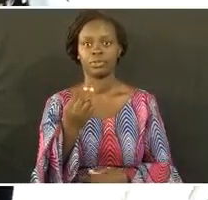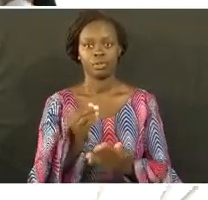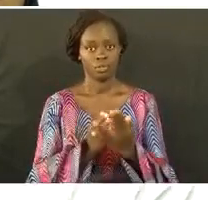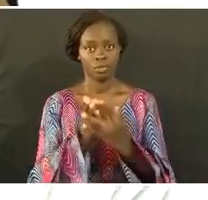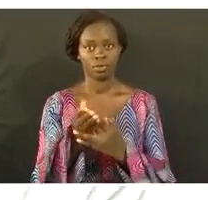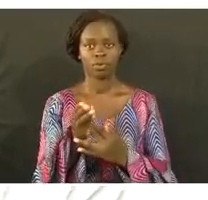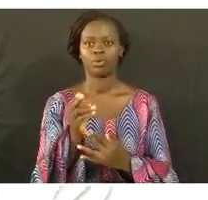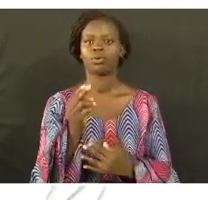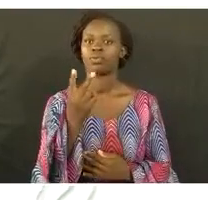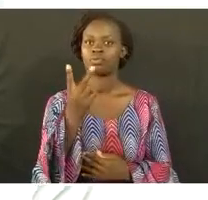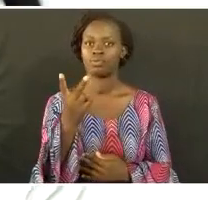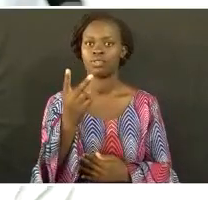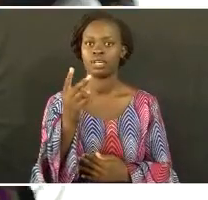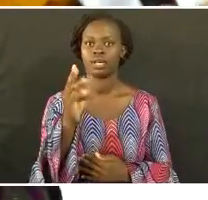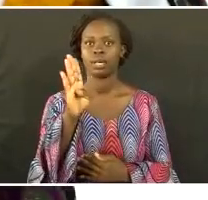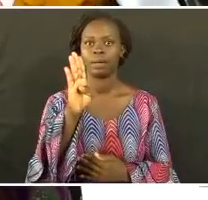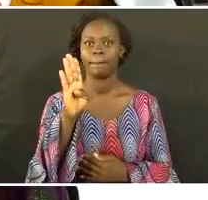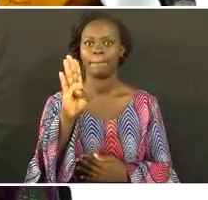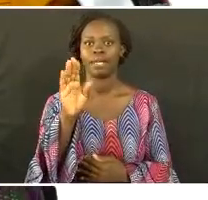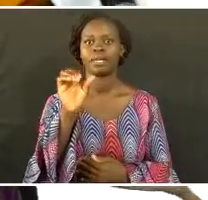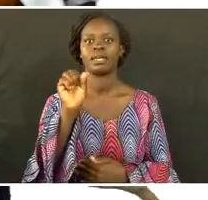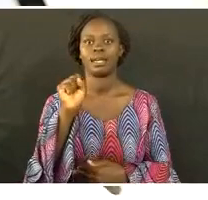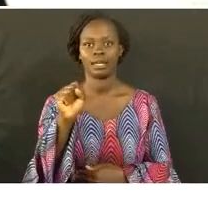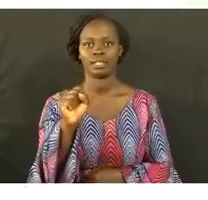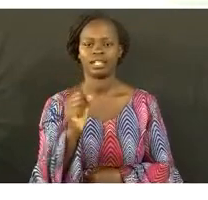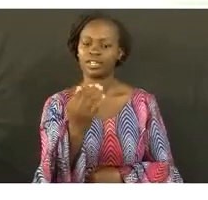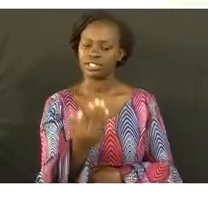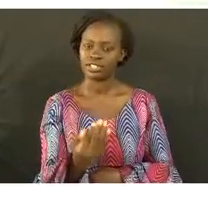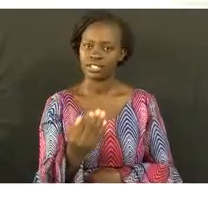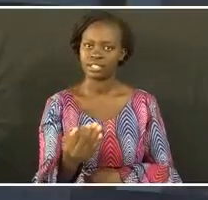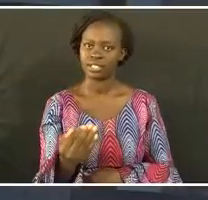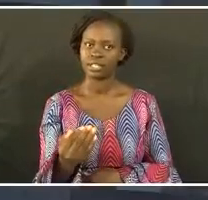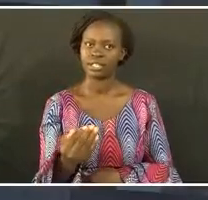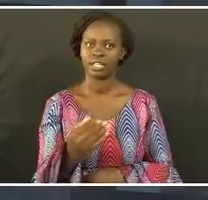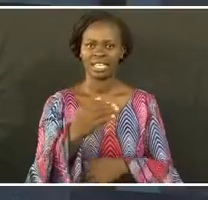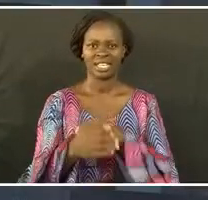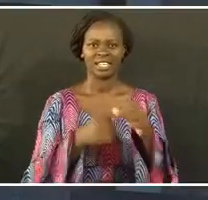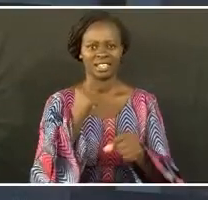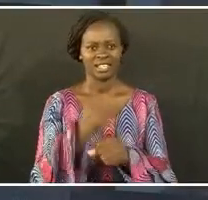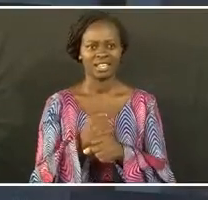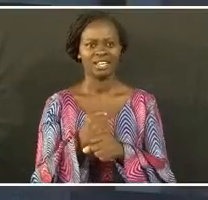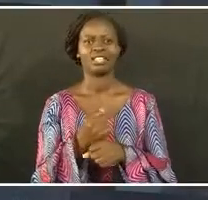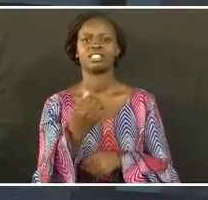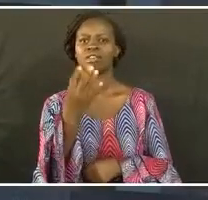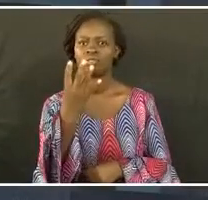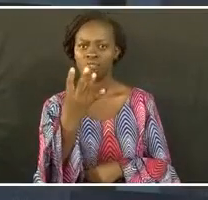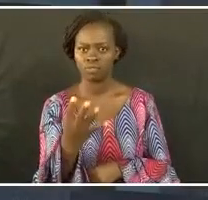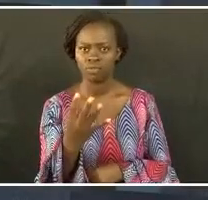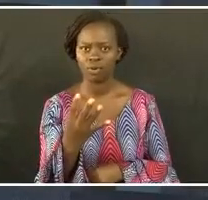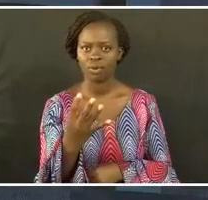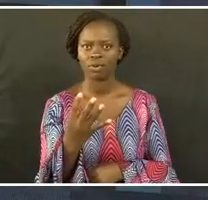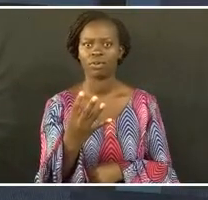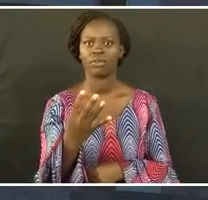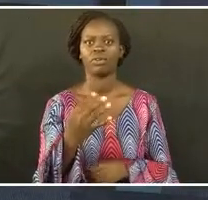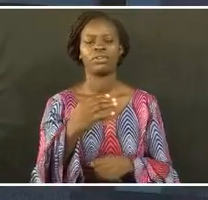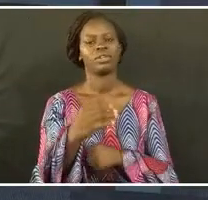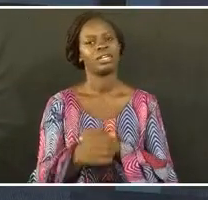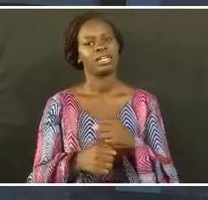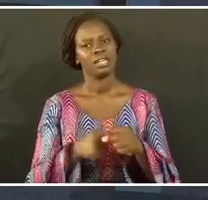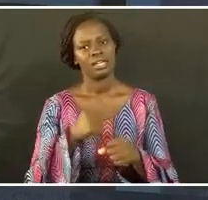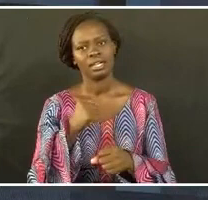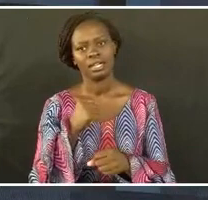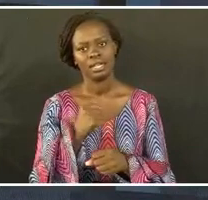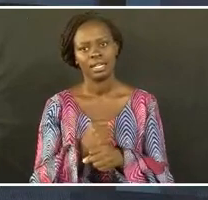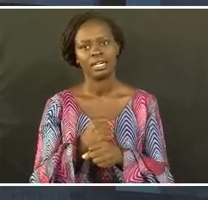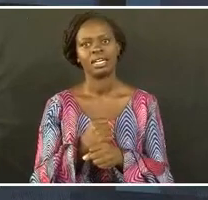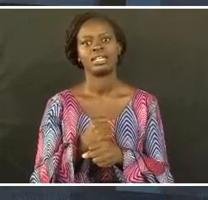the children from the age of 4 to the high schoolers up to the age of 18 and 19 to come